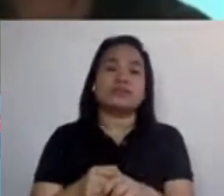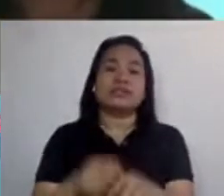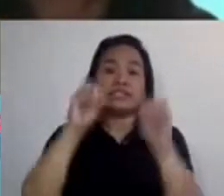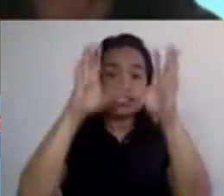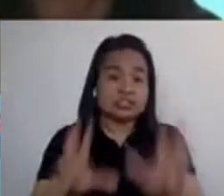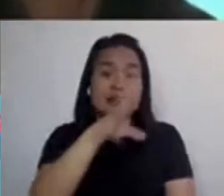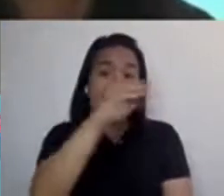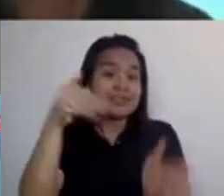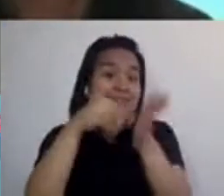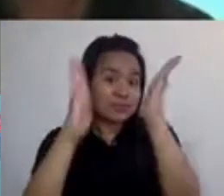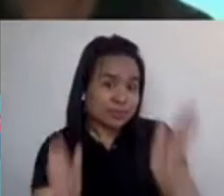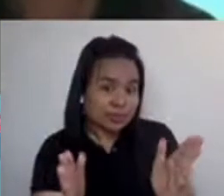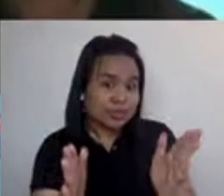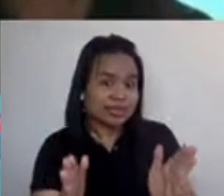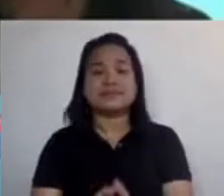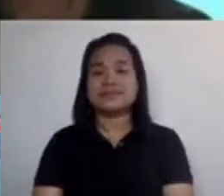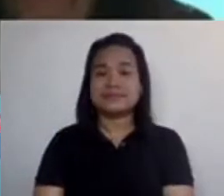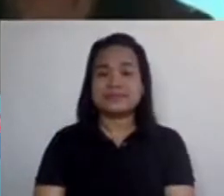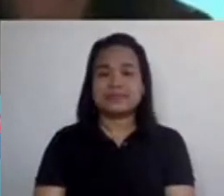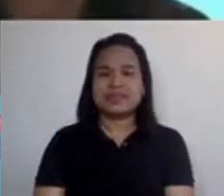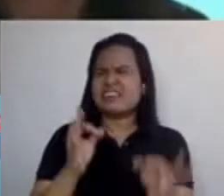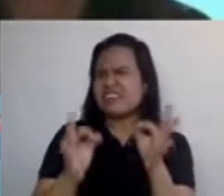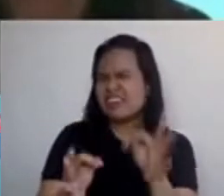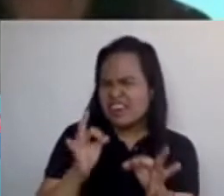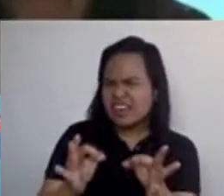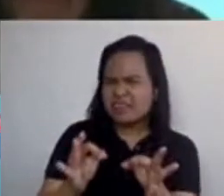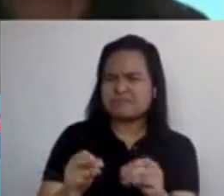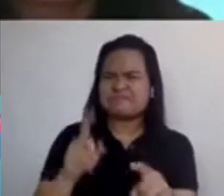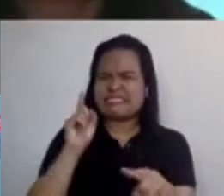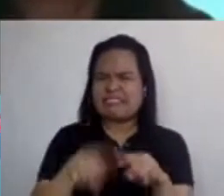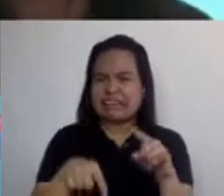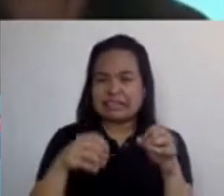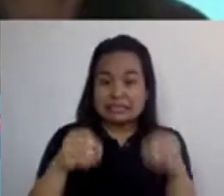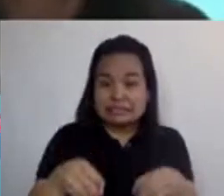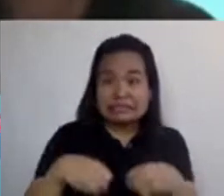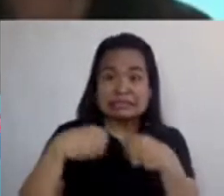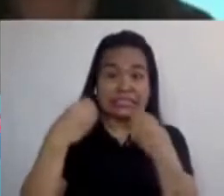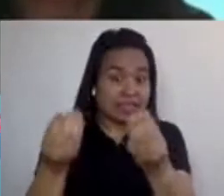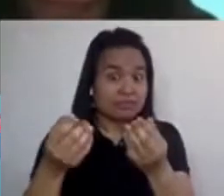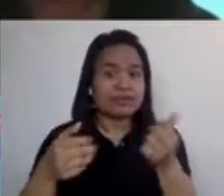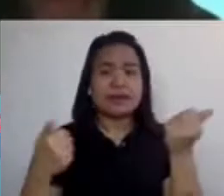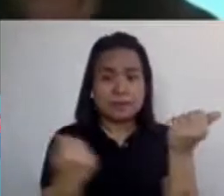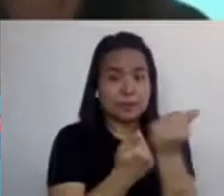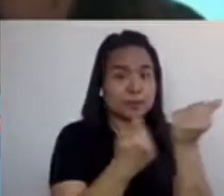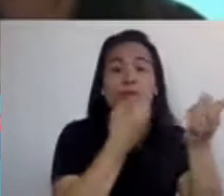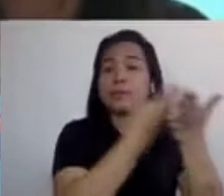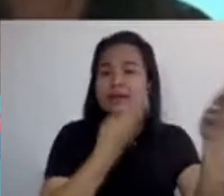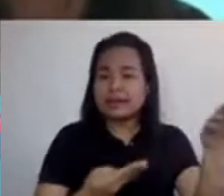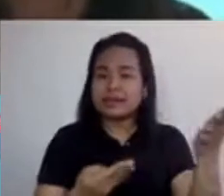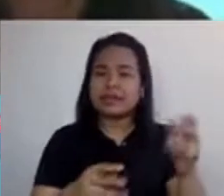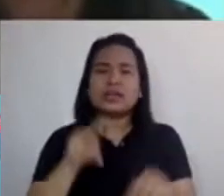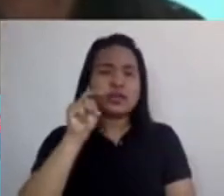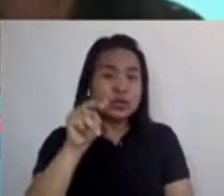7. Now, if in case you cannot provide any supplemental material, then you have set B, wherein you